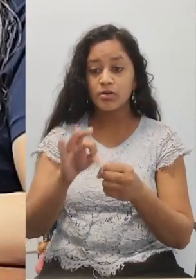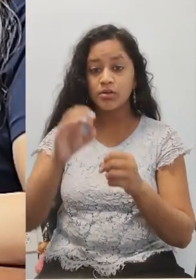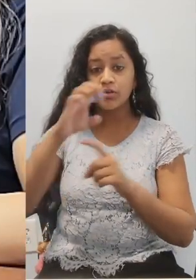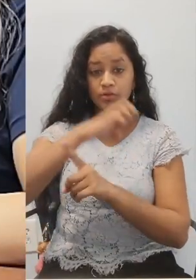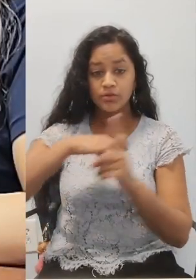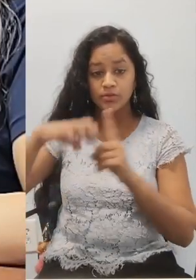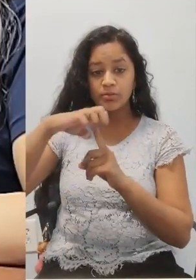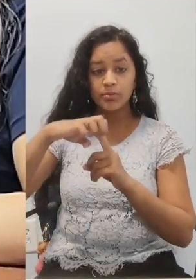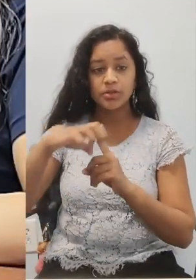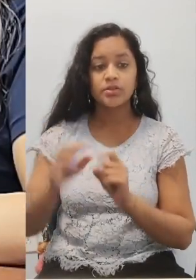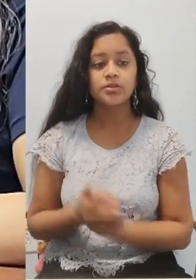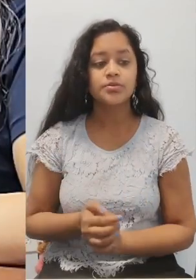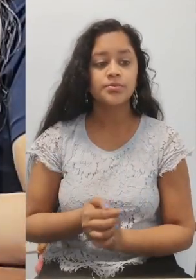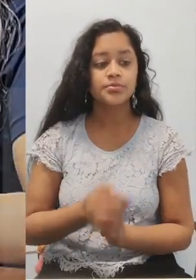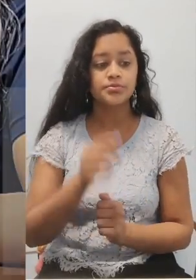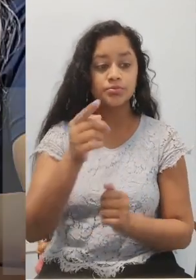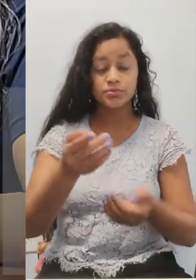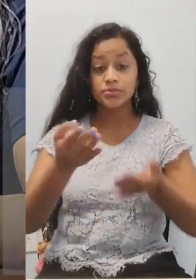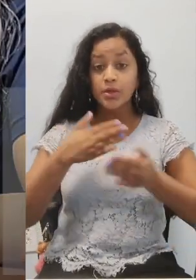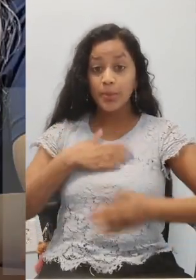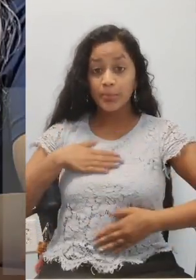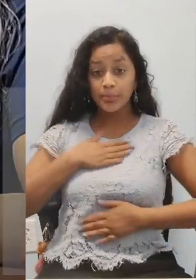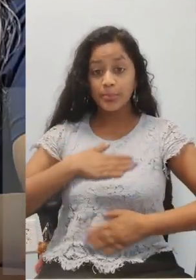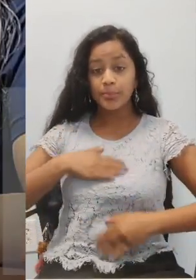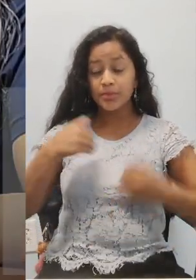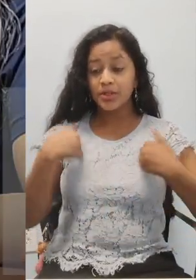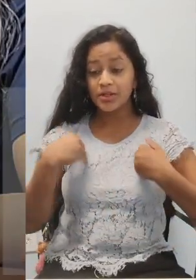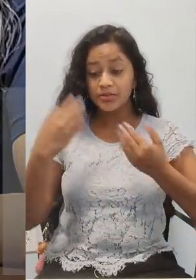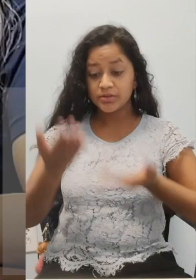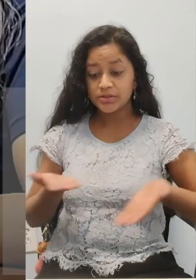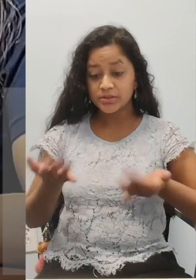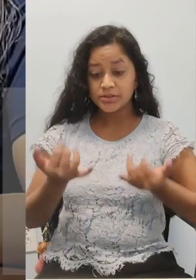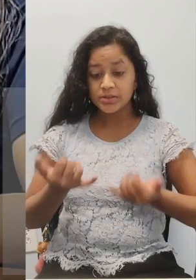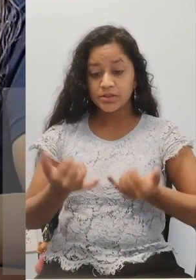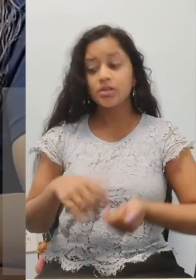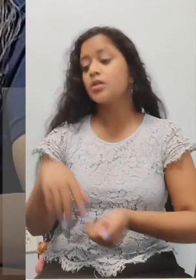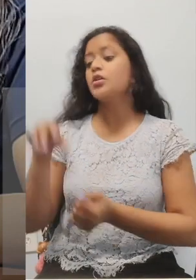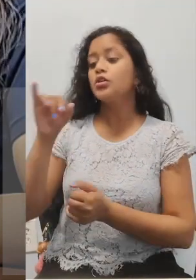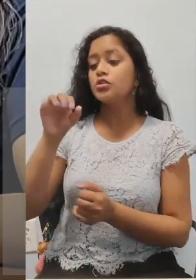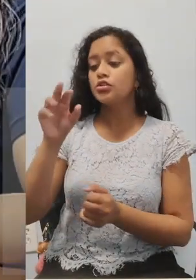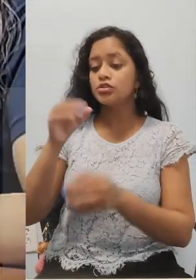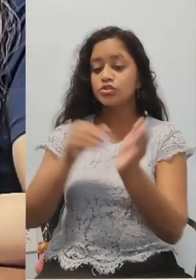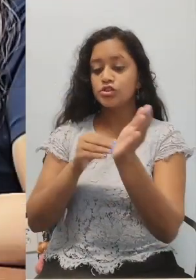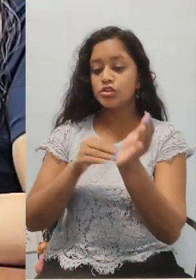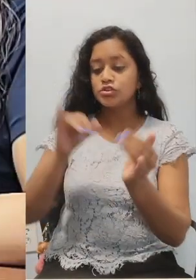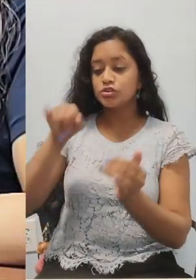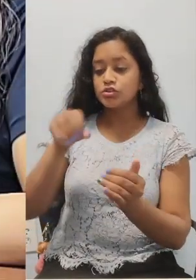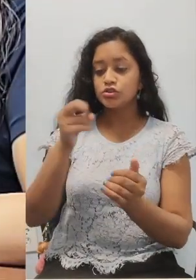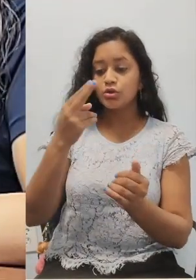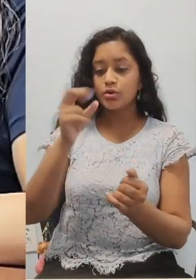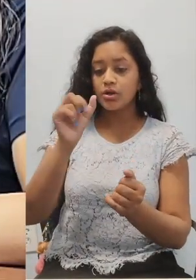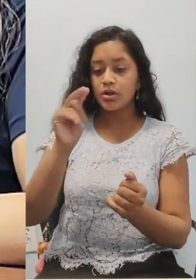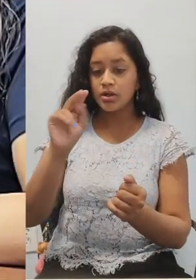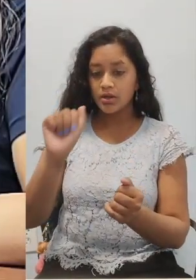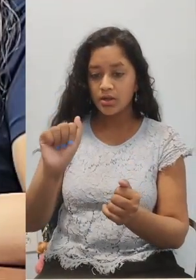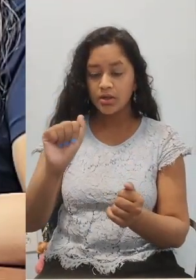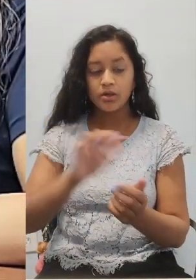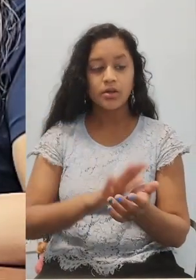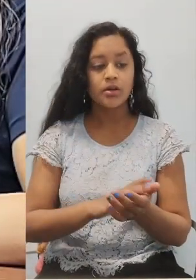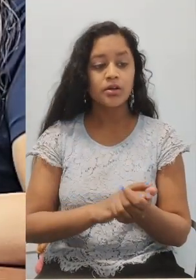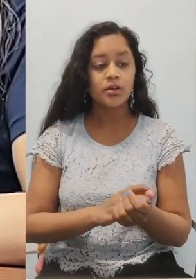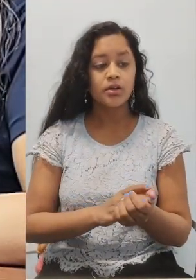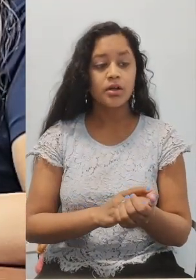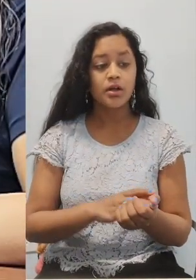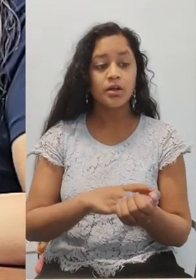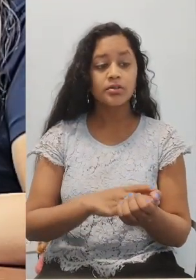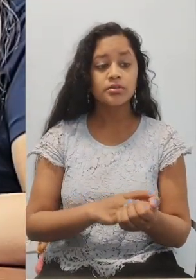have on the Phoenix Zone today Dr. Joanna Kohler from the Department of Environment. On today's episode of All Things Cayman, I am